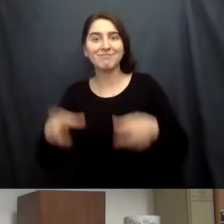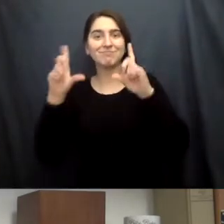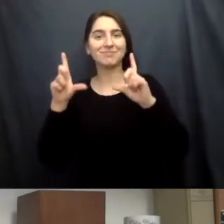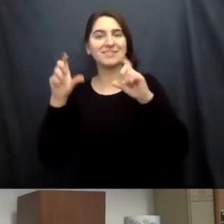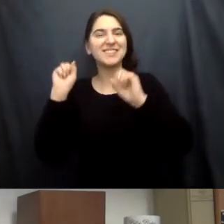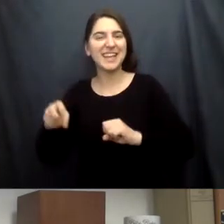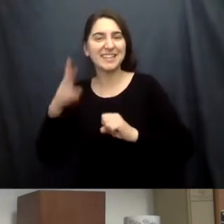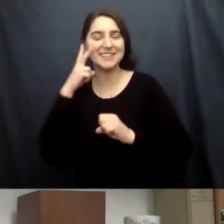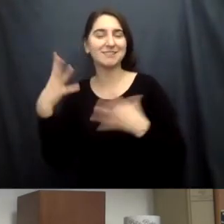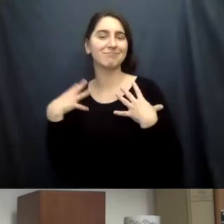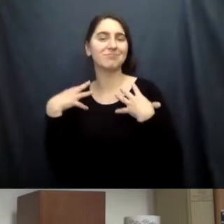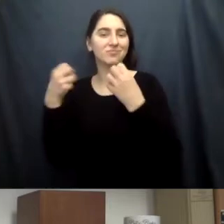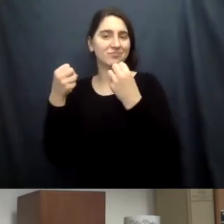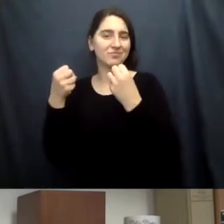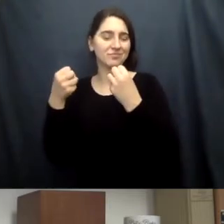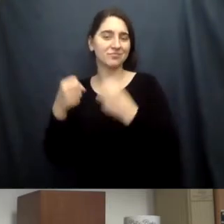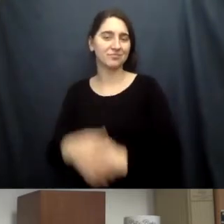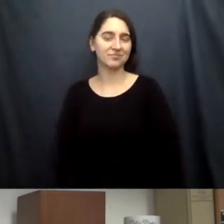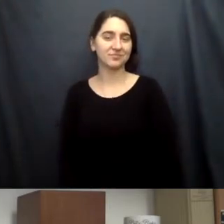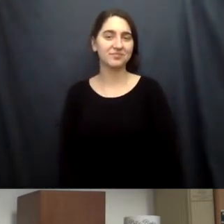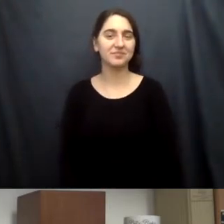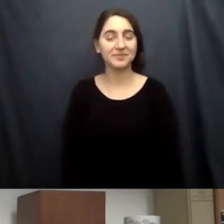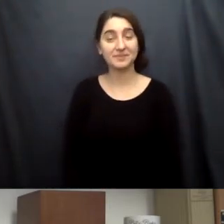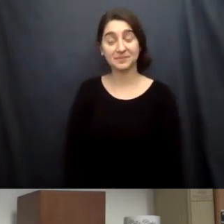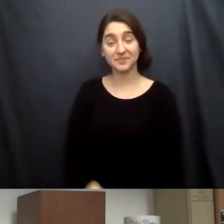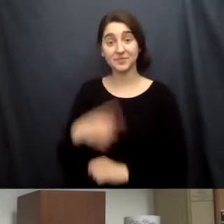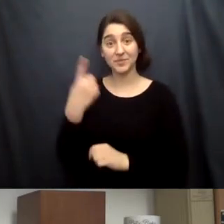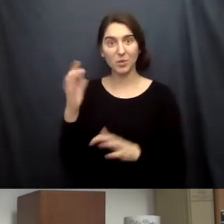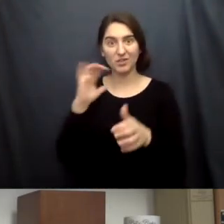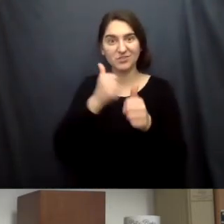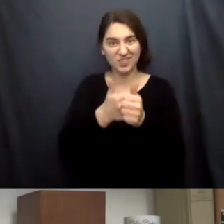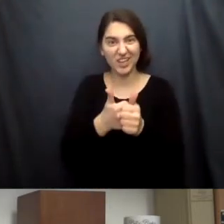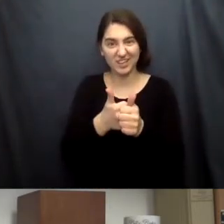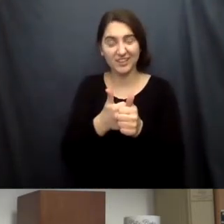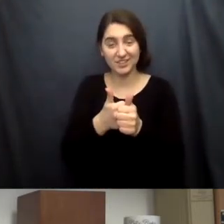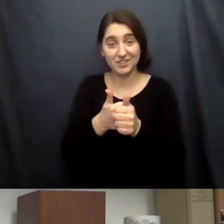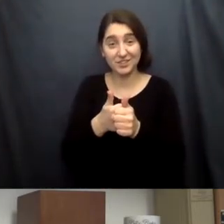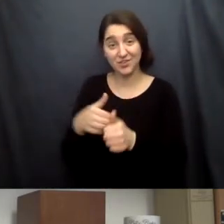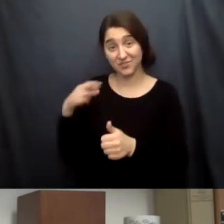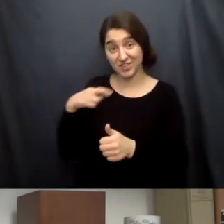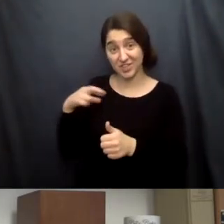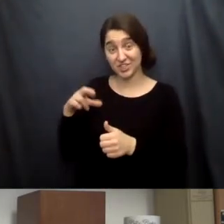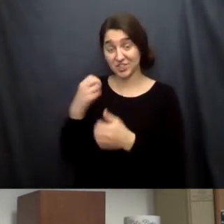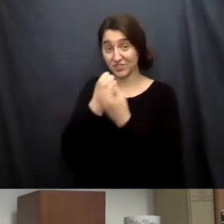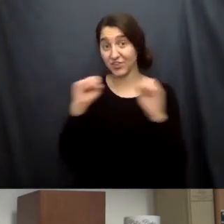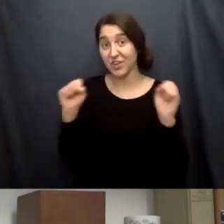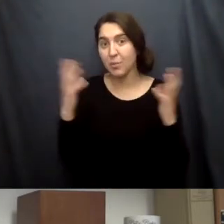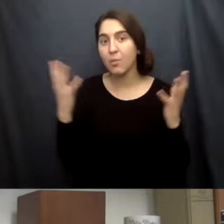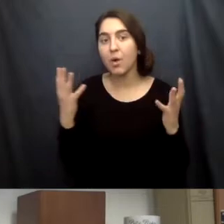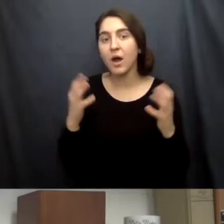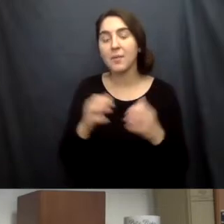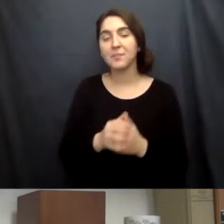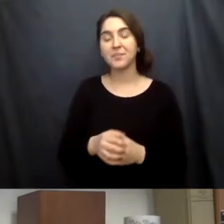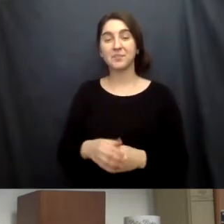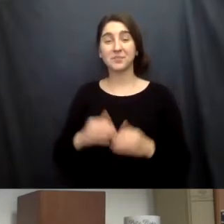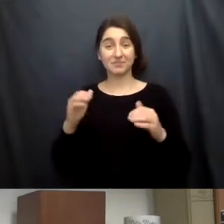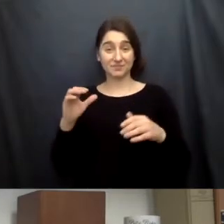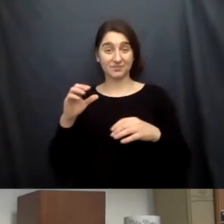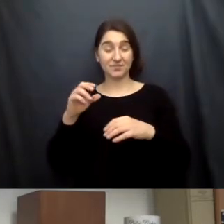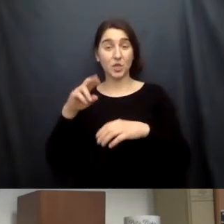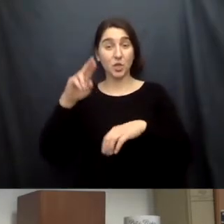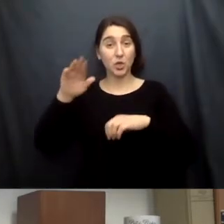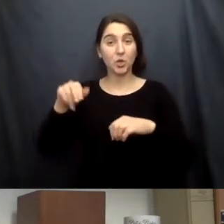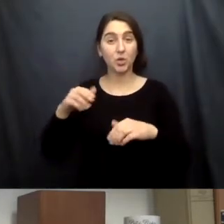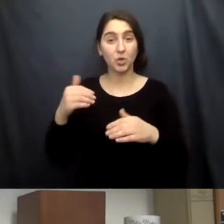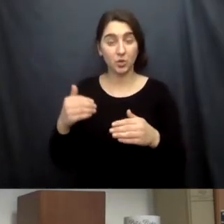away from our religious differences, but highlighting them as a source of strength. Well, one of the great challenges